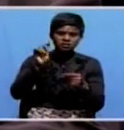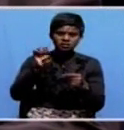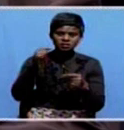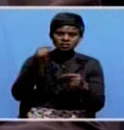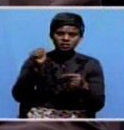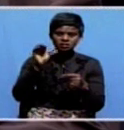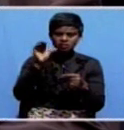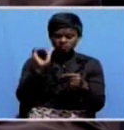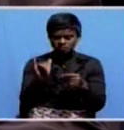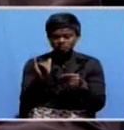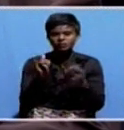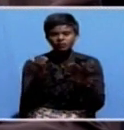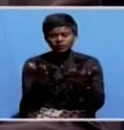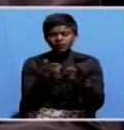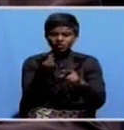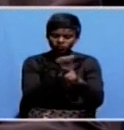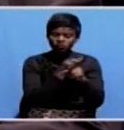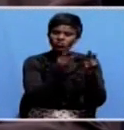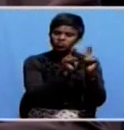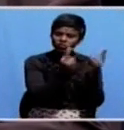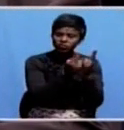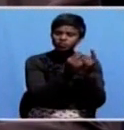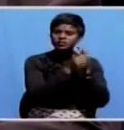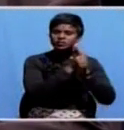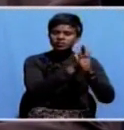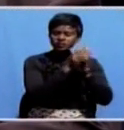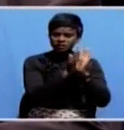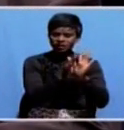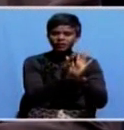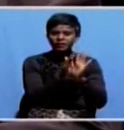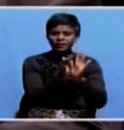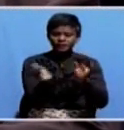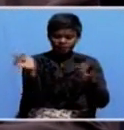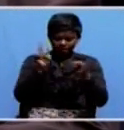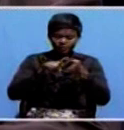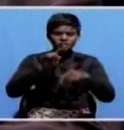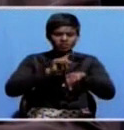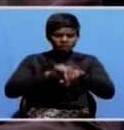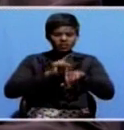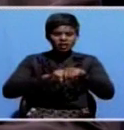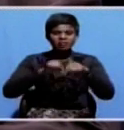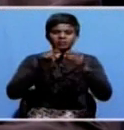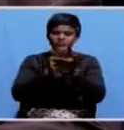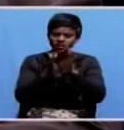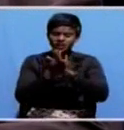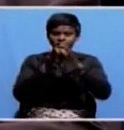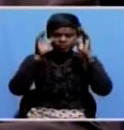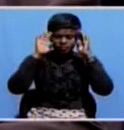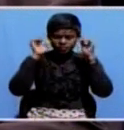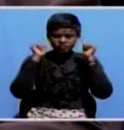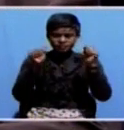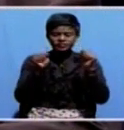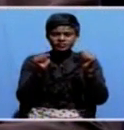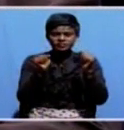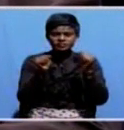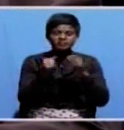from the trade union days up to the time we left the presidency and up to the time